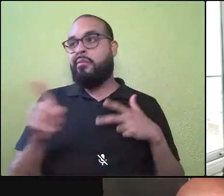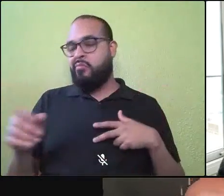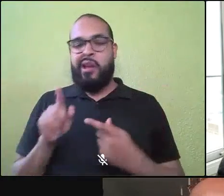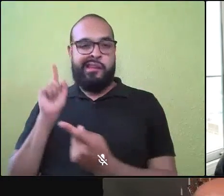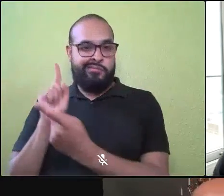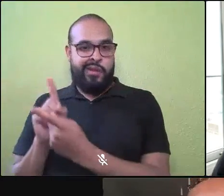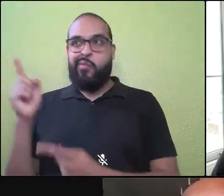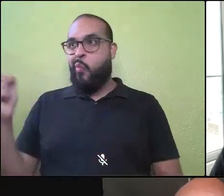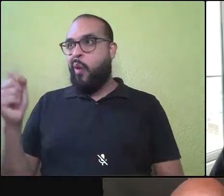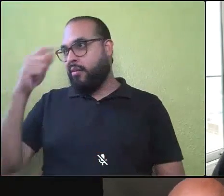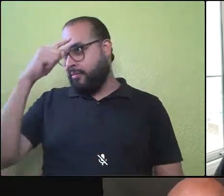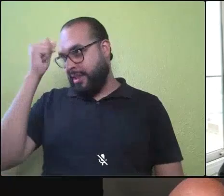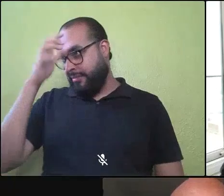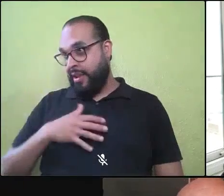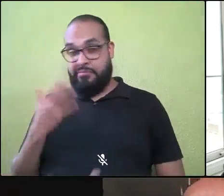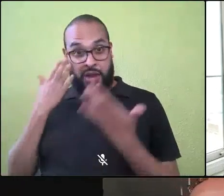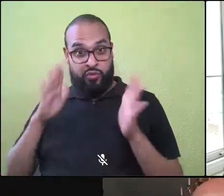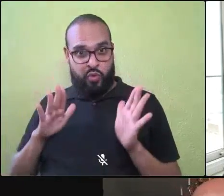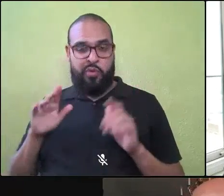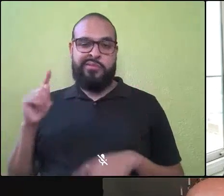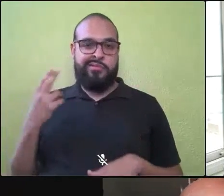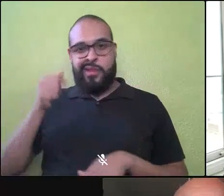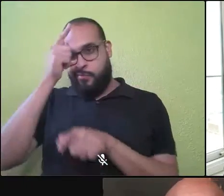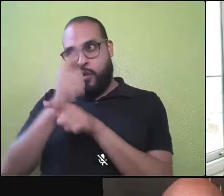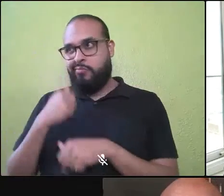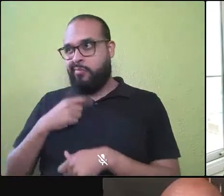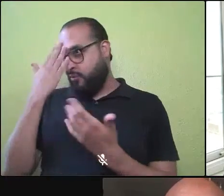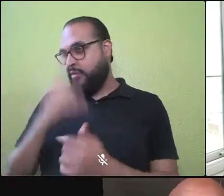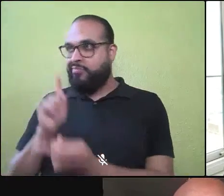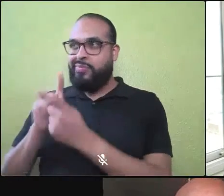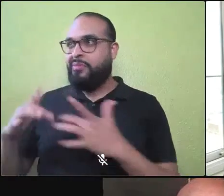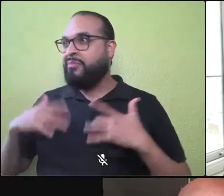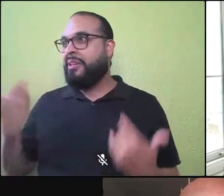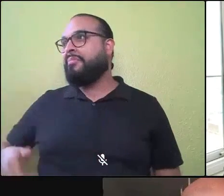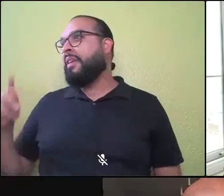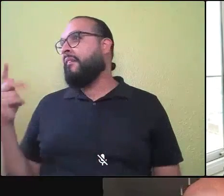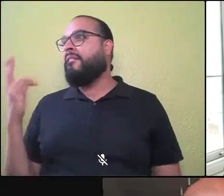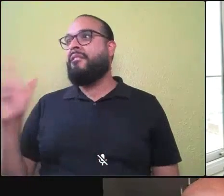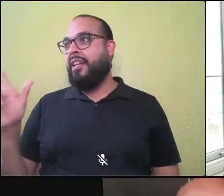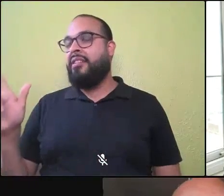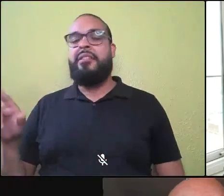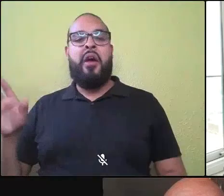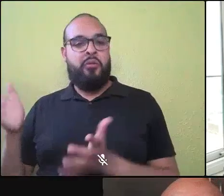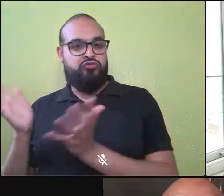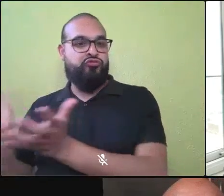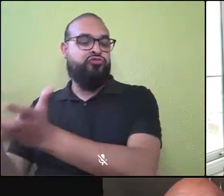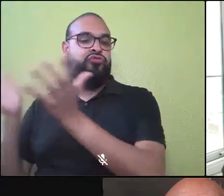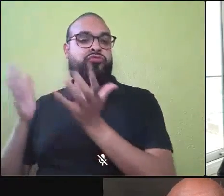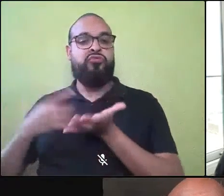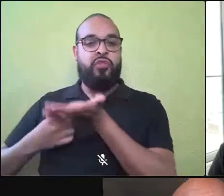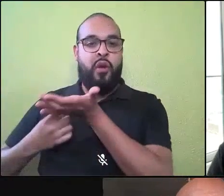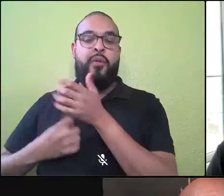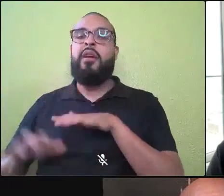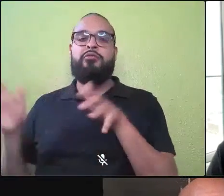I'm Phil. And then I started talking to another and another. And we were bringing friends, and then we were doing events. And we started quarterly,